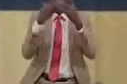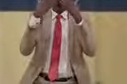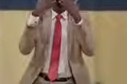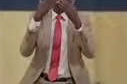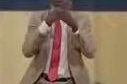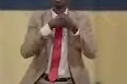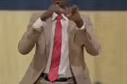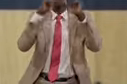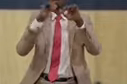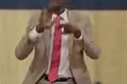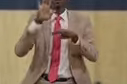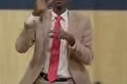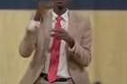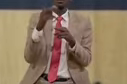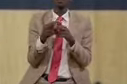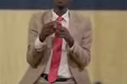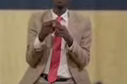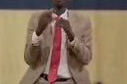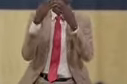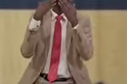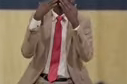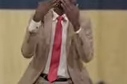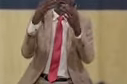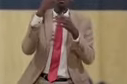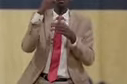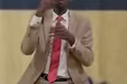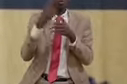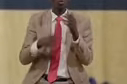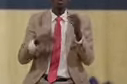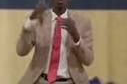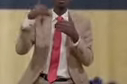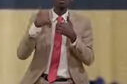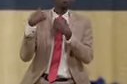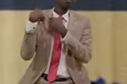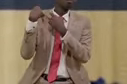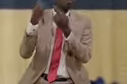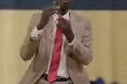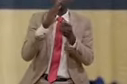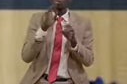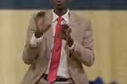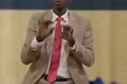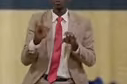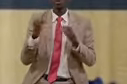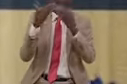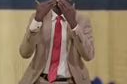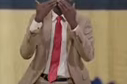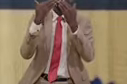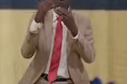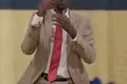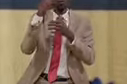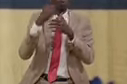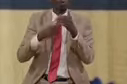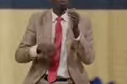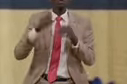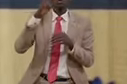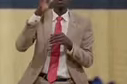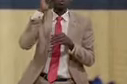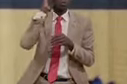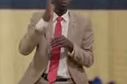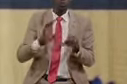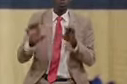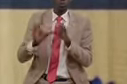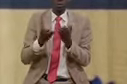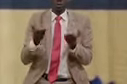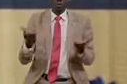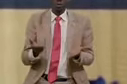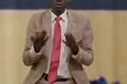your name. Thank you for what you've been doing. Thank you for what you will do here